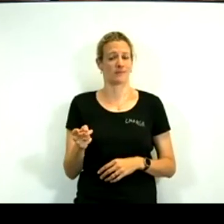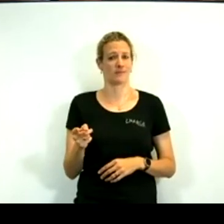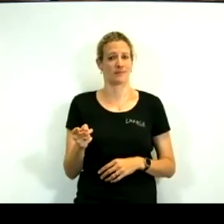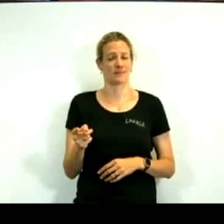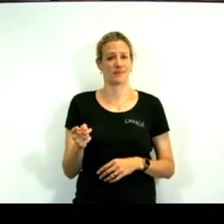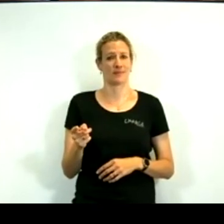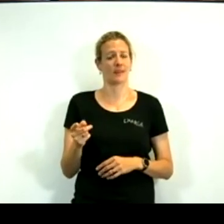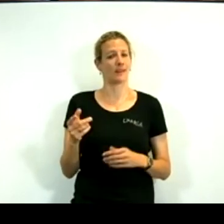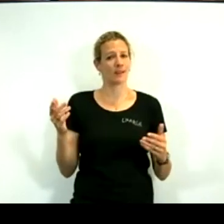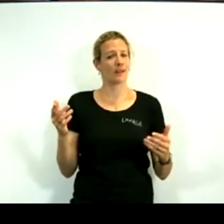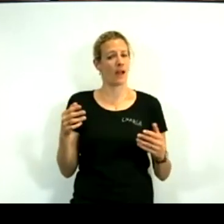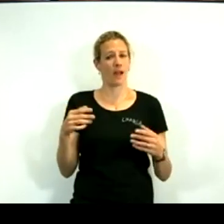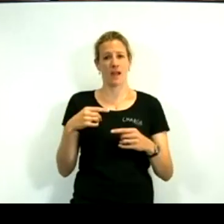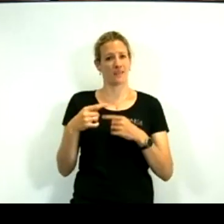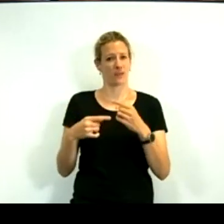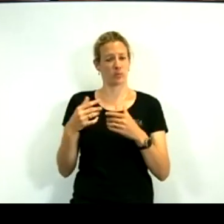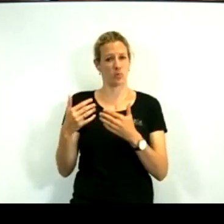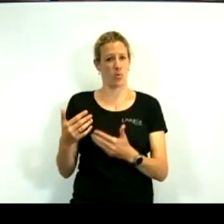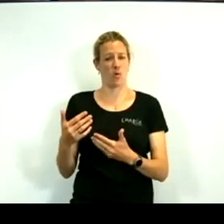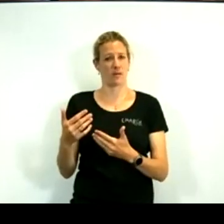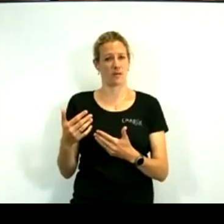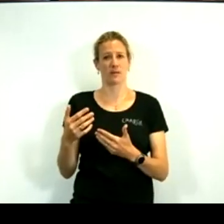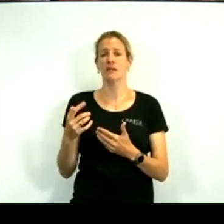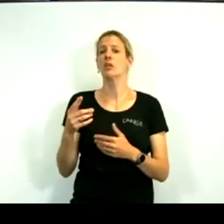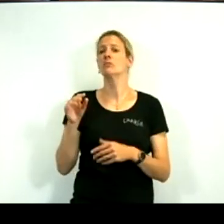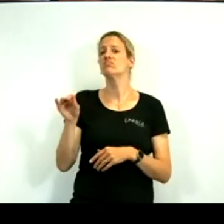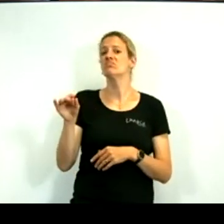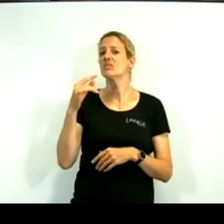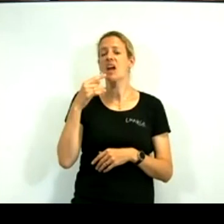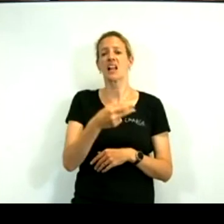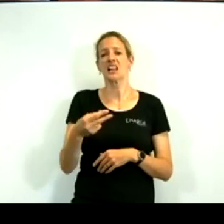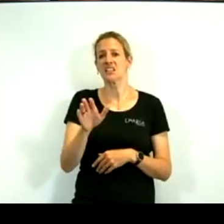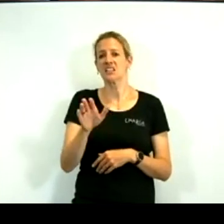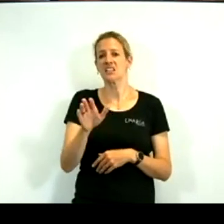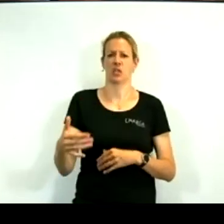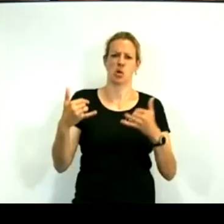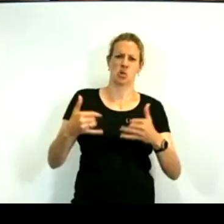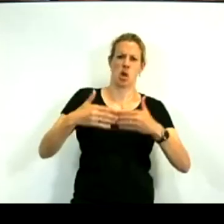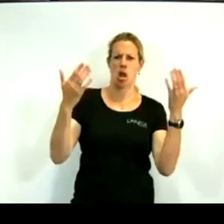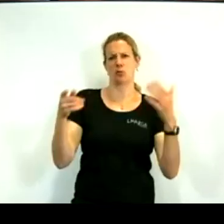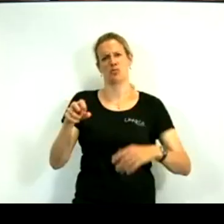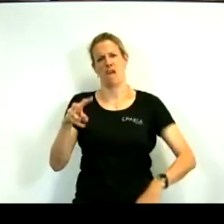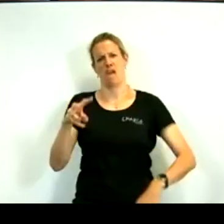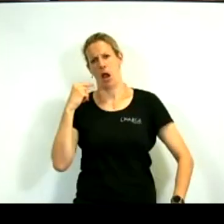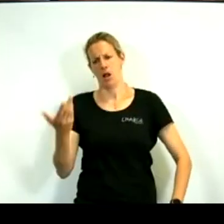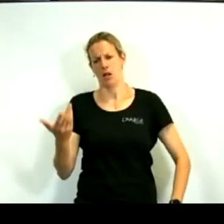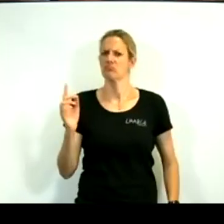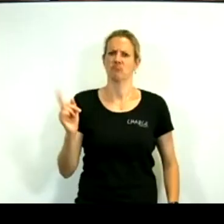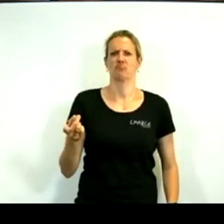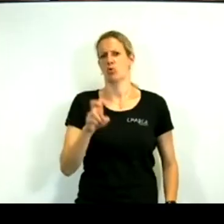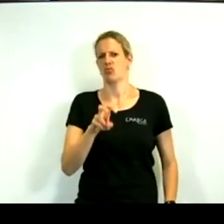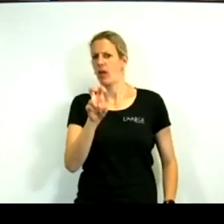down, it's the middle of the day, you mustn't lie down, you're 12 now, you must sit up on a chair, you must be at a